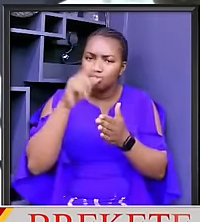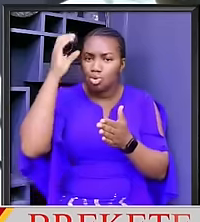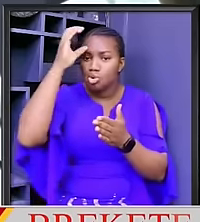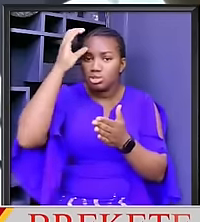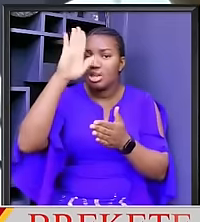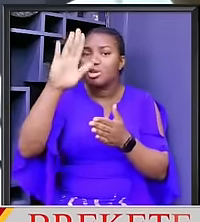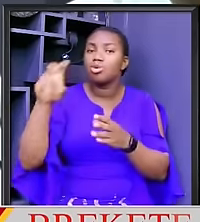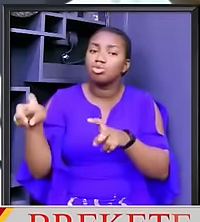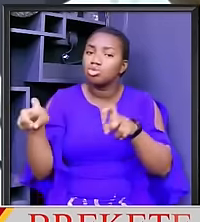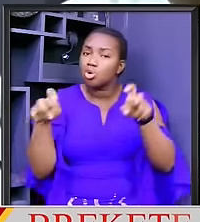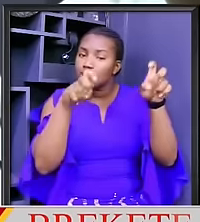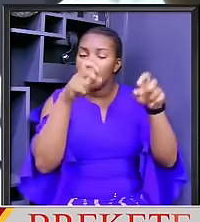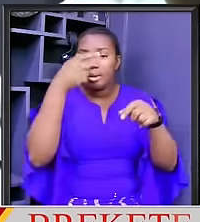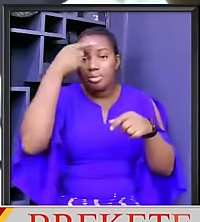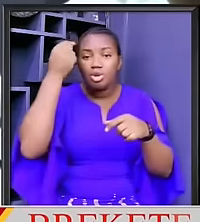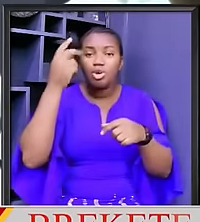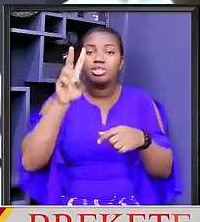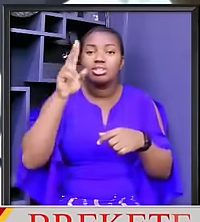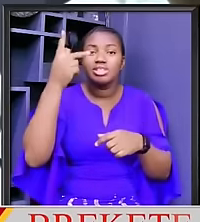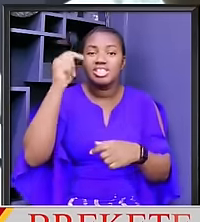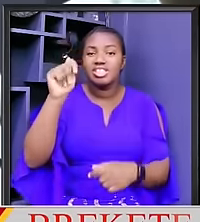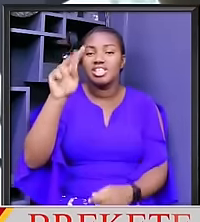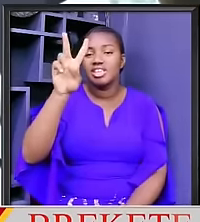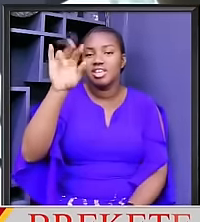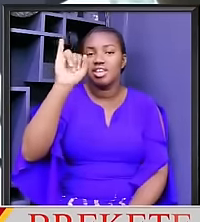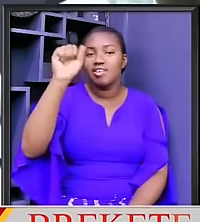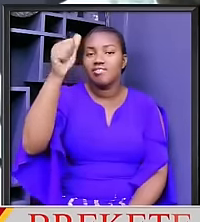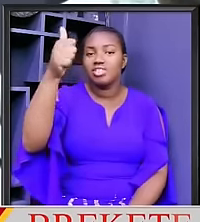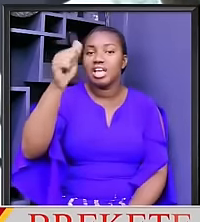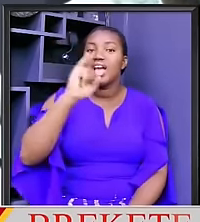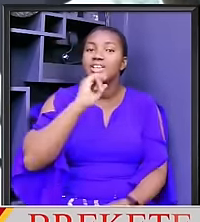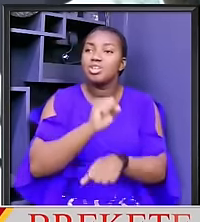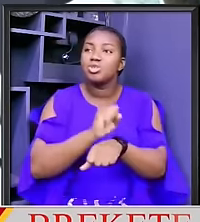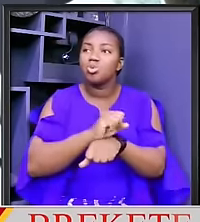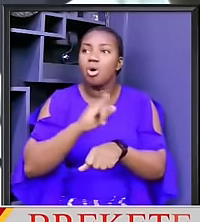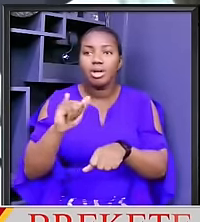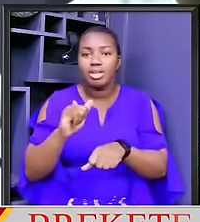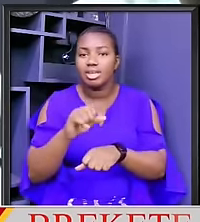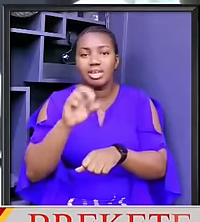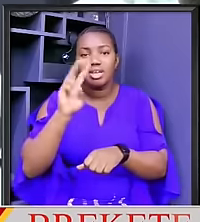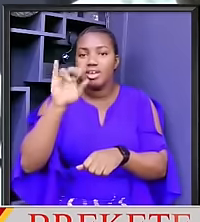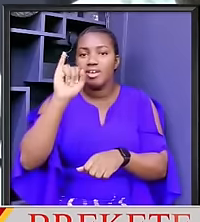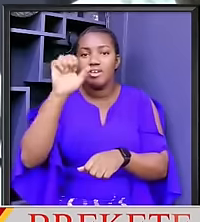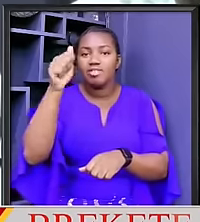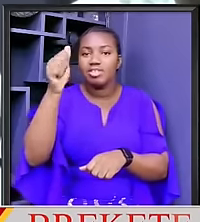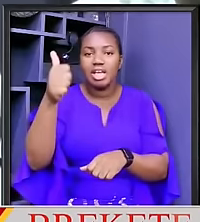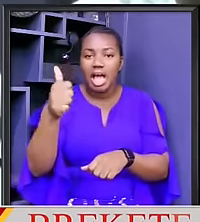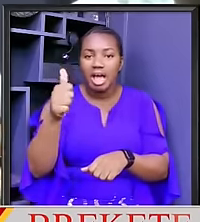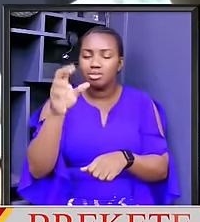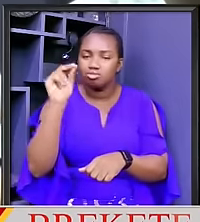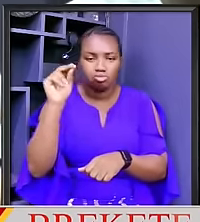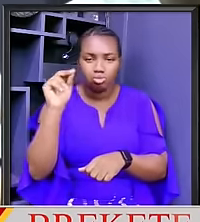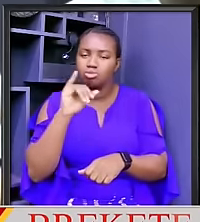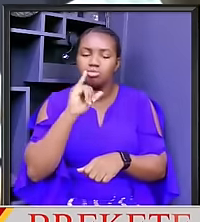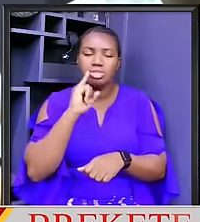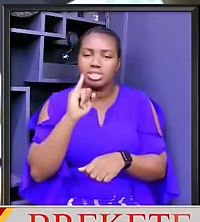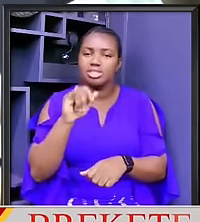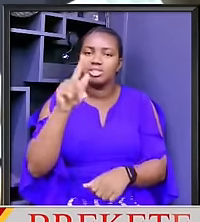una journey because the visa we una get now, which now working visa, no sir, now tourist visa, yes sir.